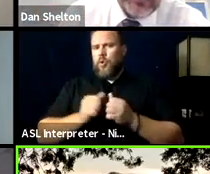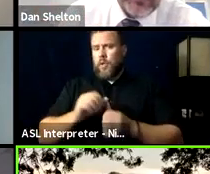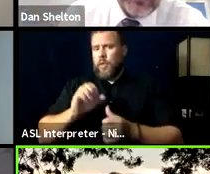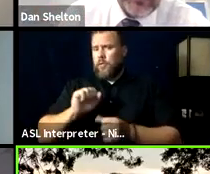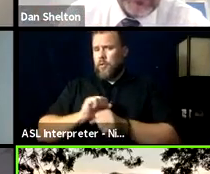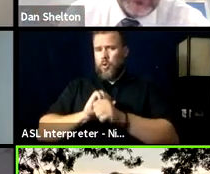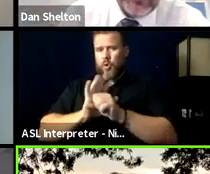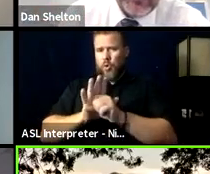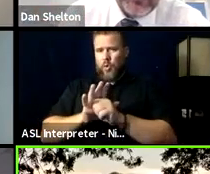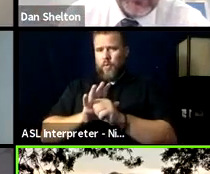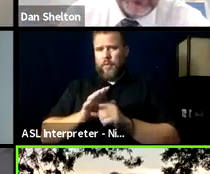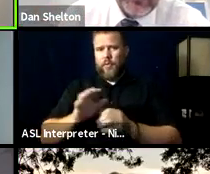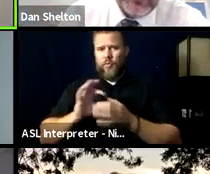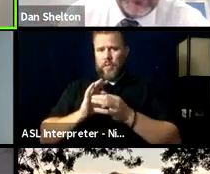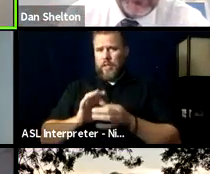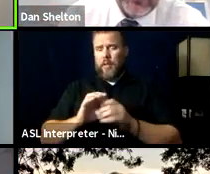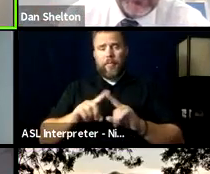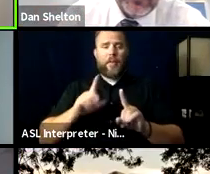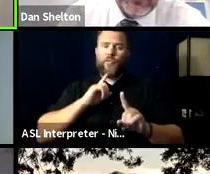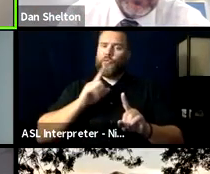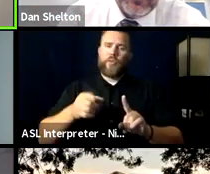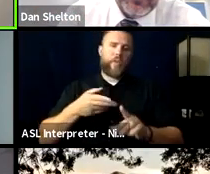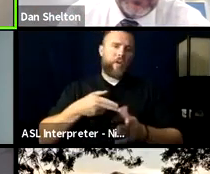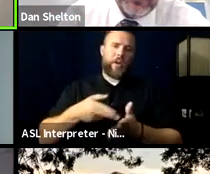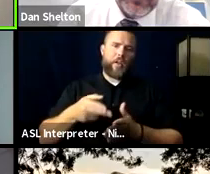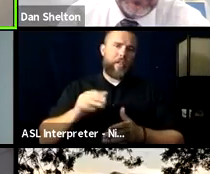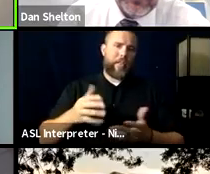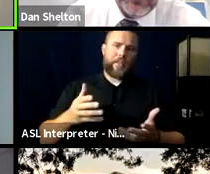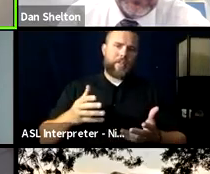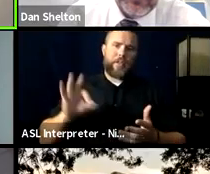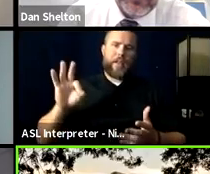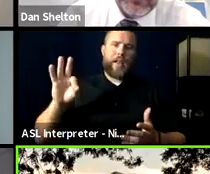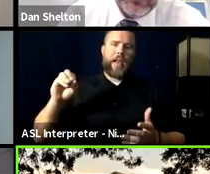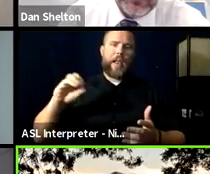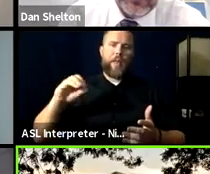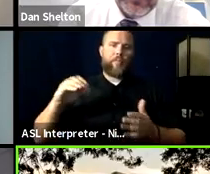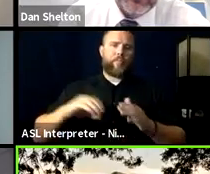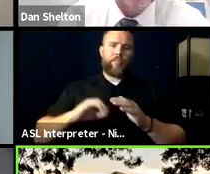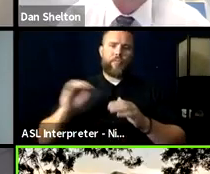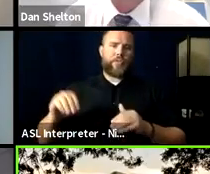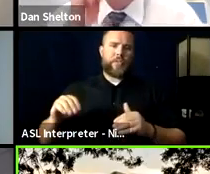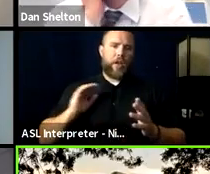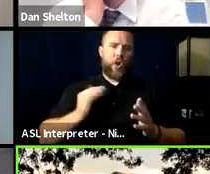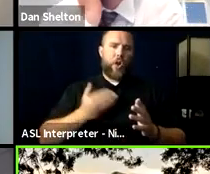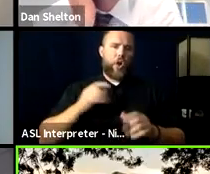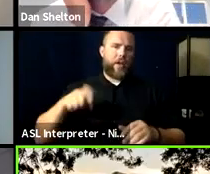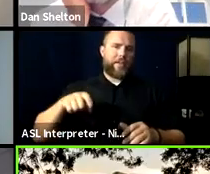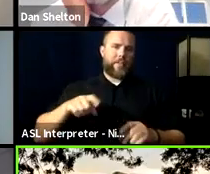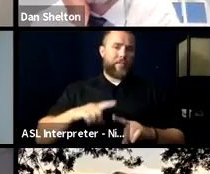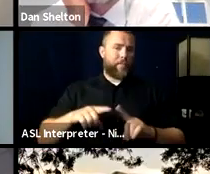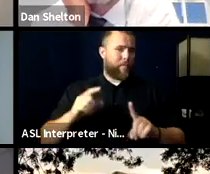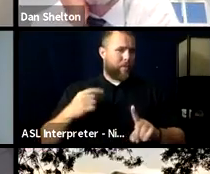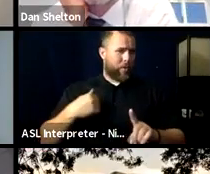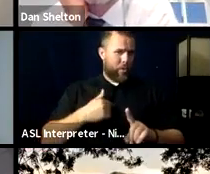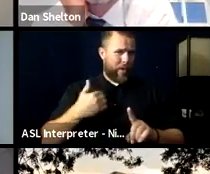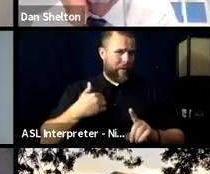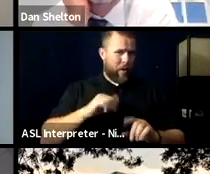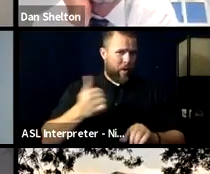our needs right now, are there any other particular strings attached?